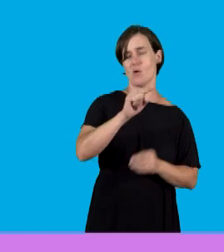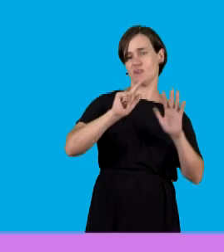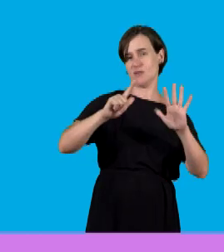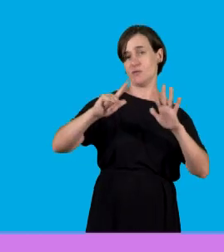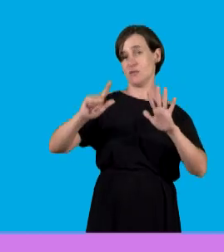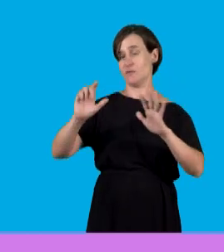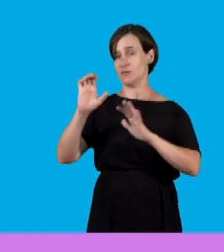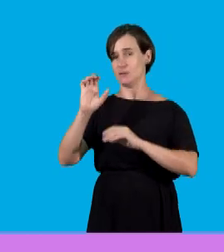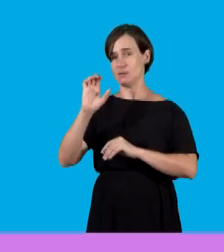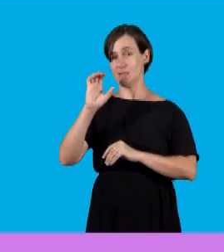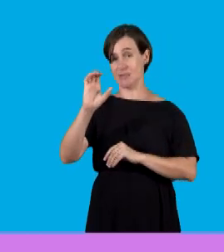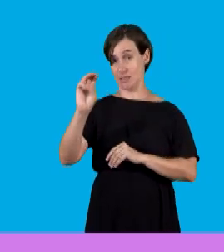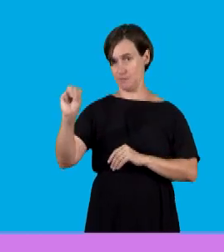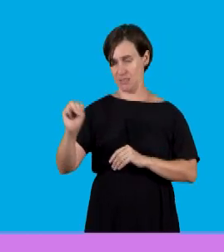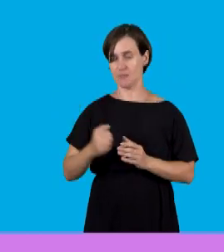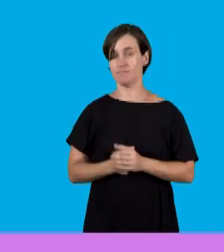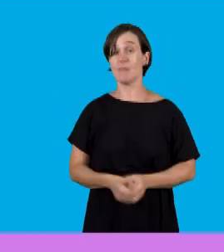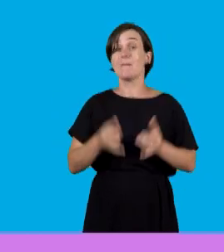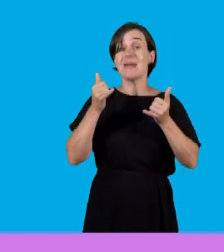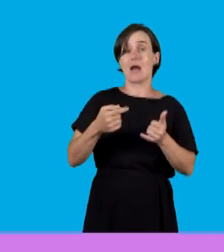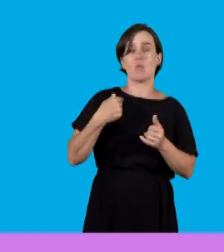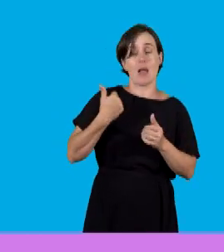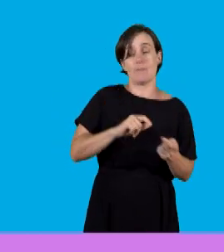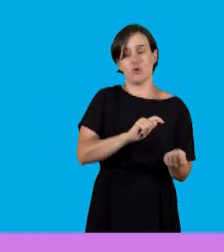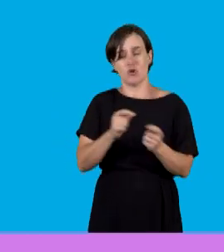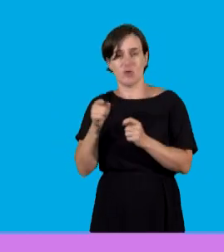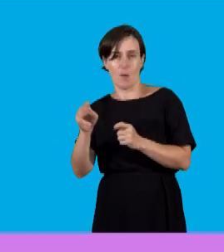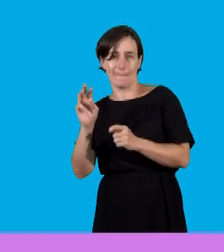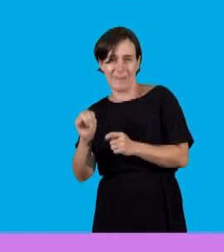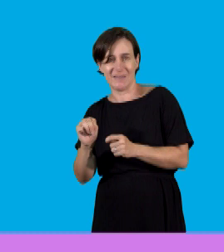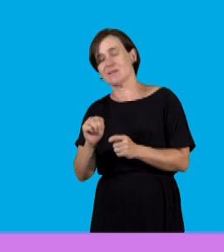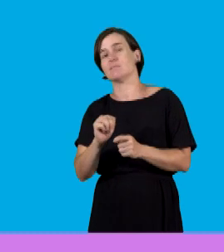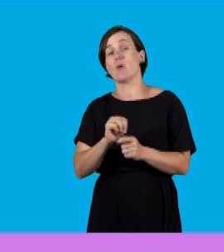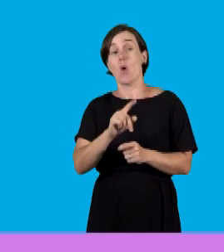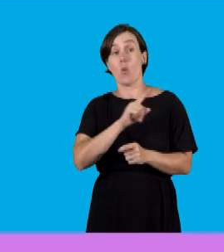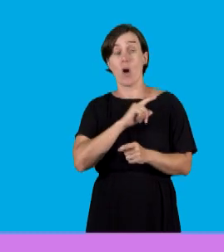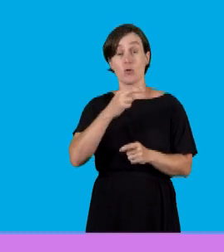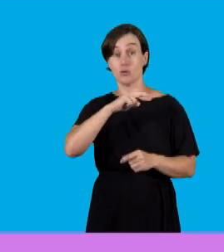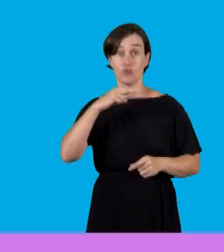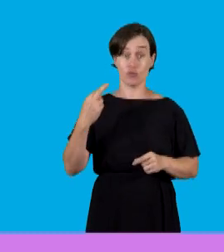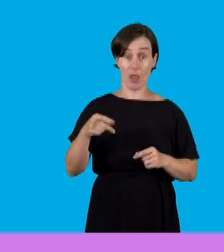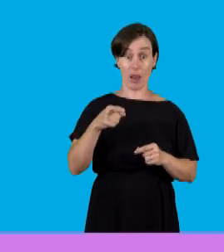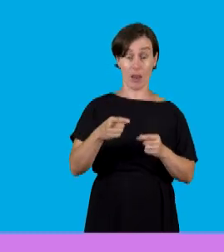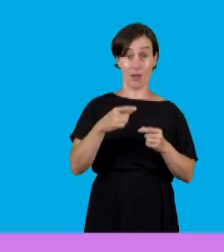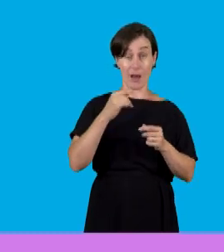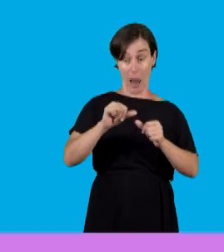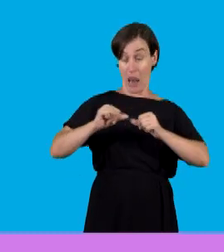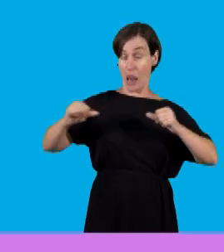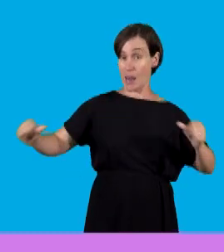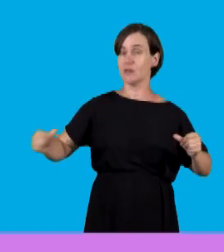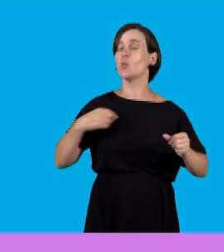177 centimeters. Now we have to convert it to meters because actual lengths, the basic units of actual lengths are actually